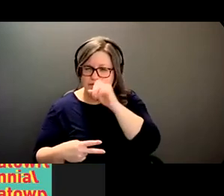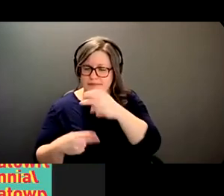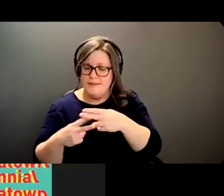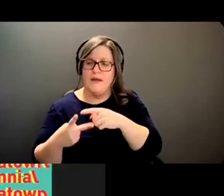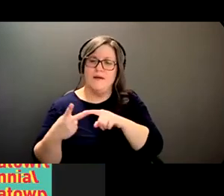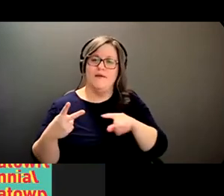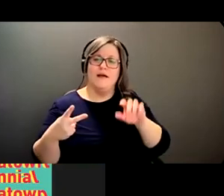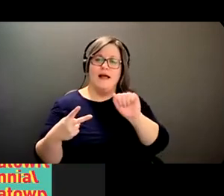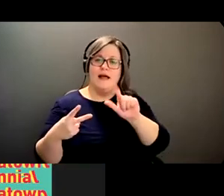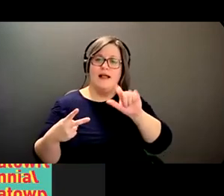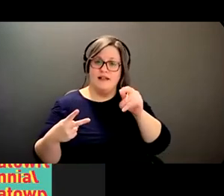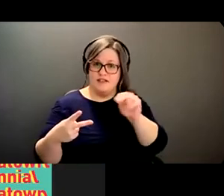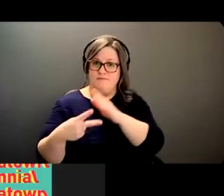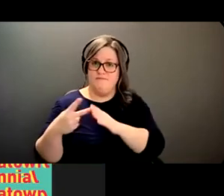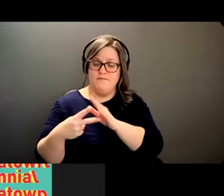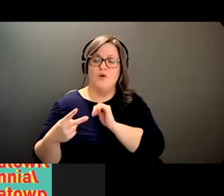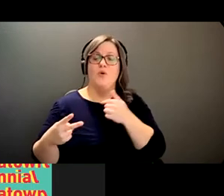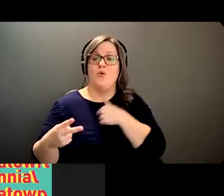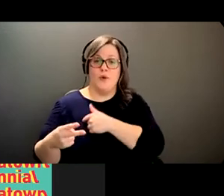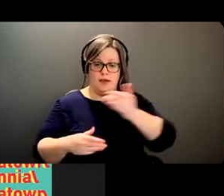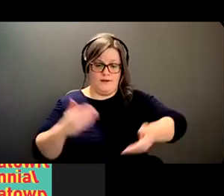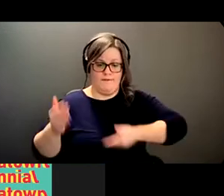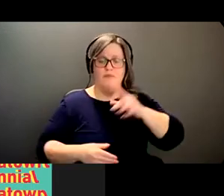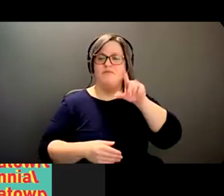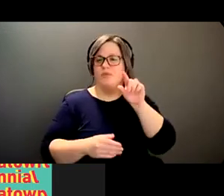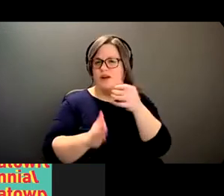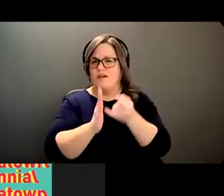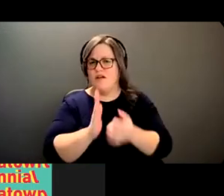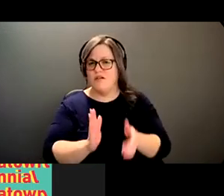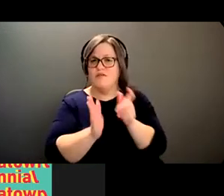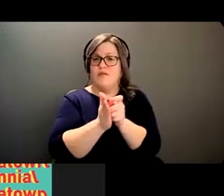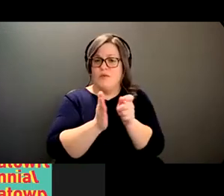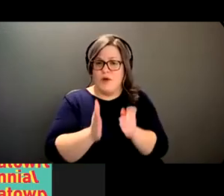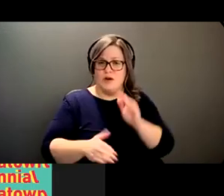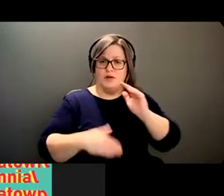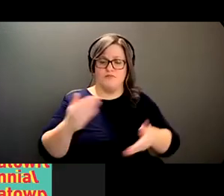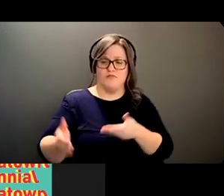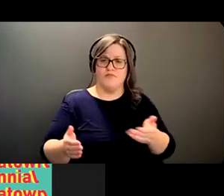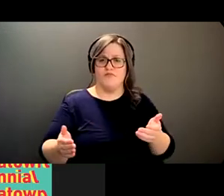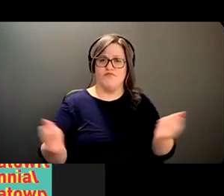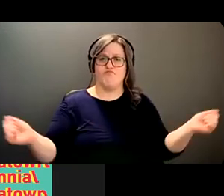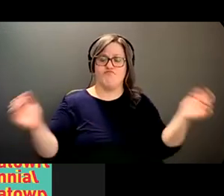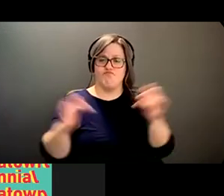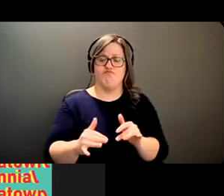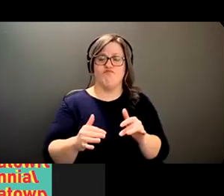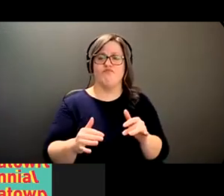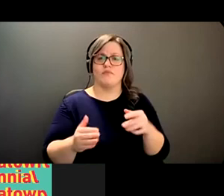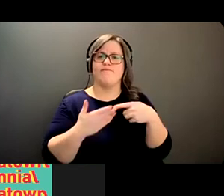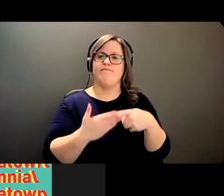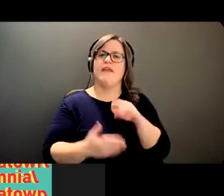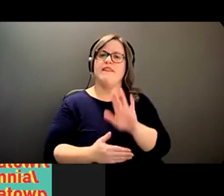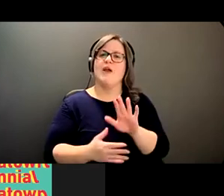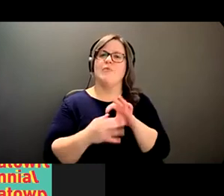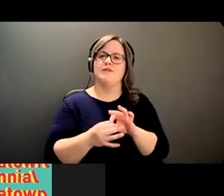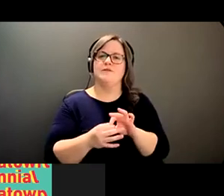invited over 20 artists and writers to talk about their relationship to plants,